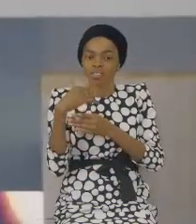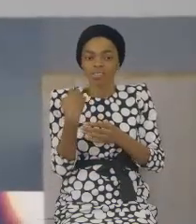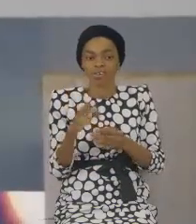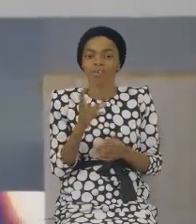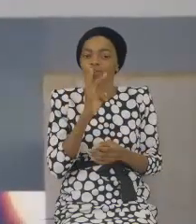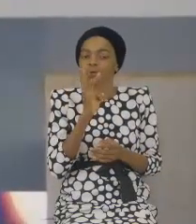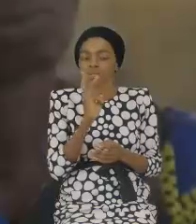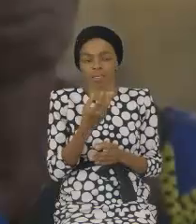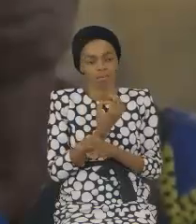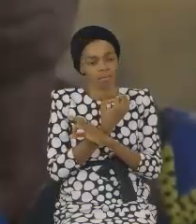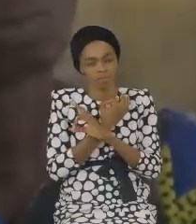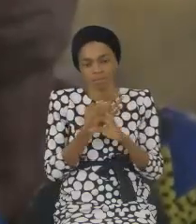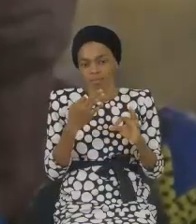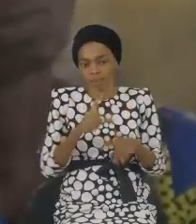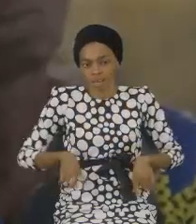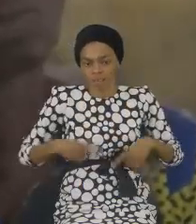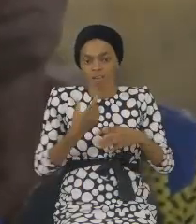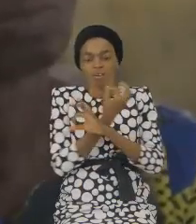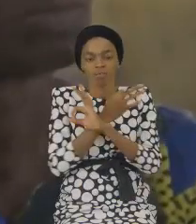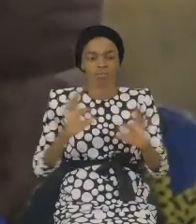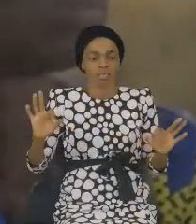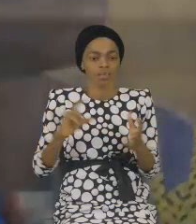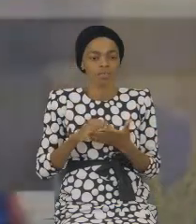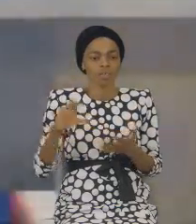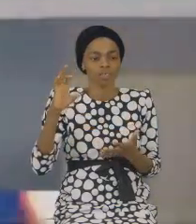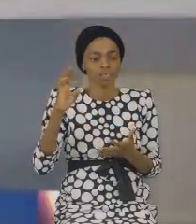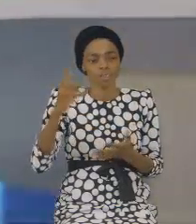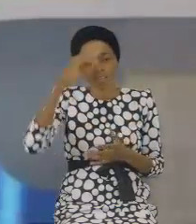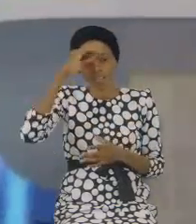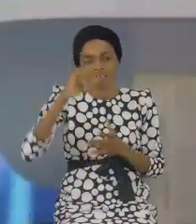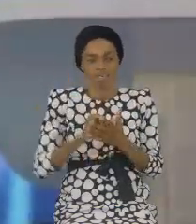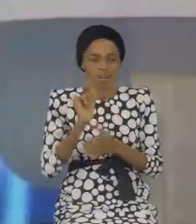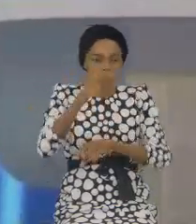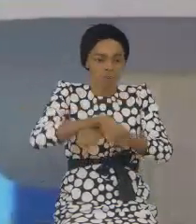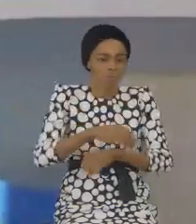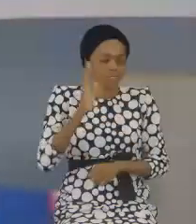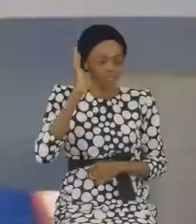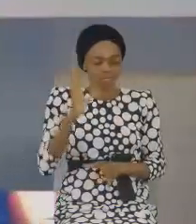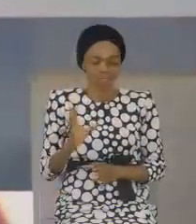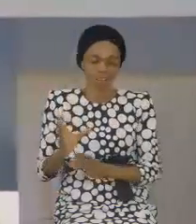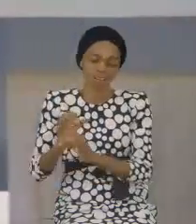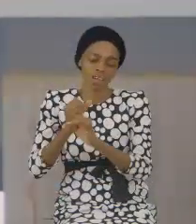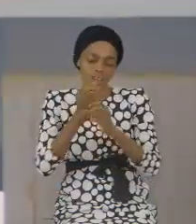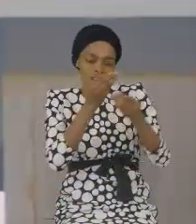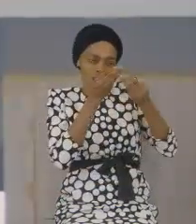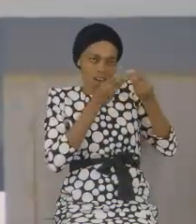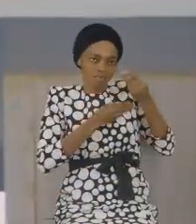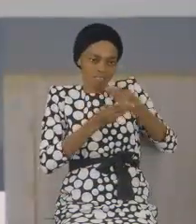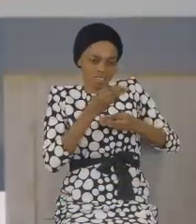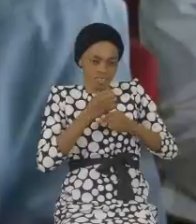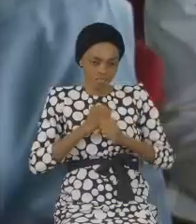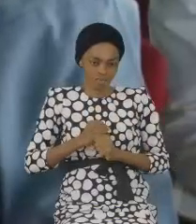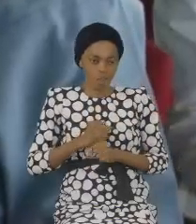life freely." Then in verse 7, it says, "And he that overcometh shall inherit all